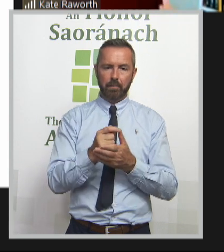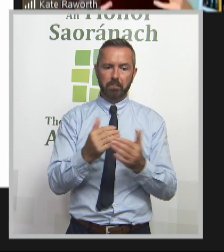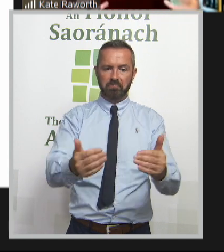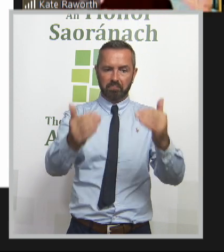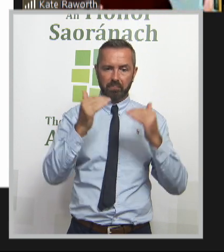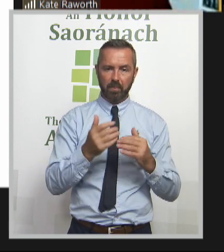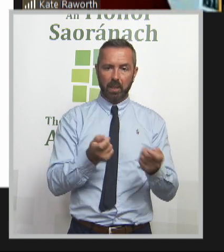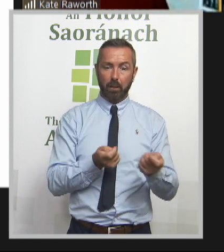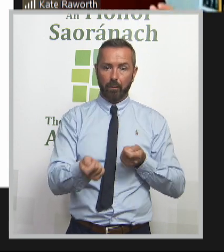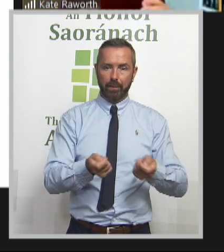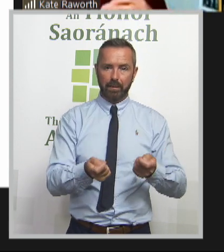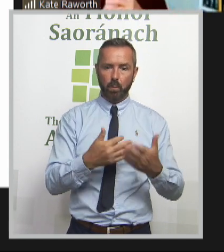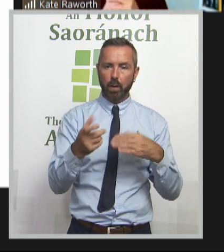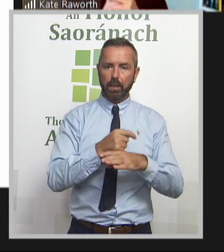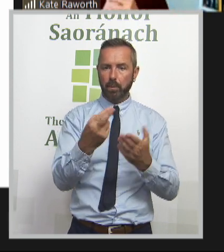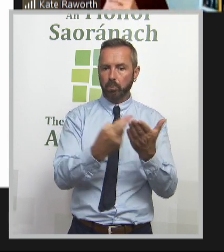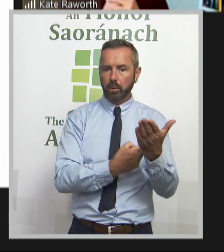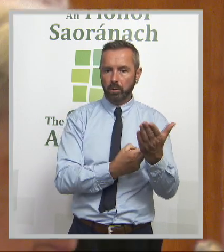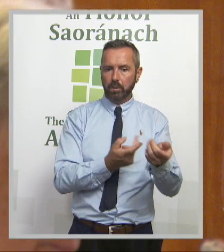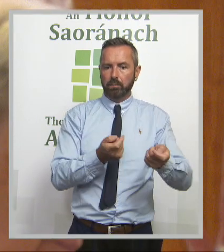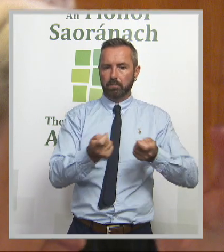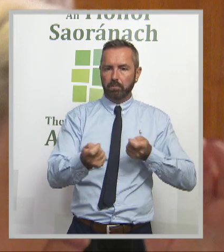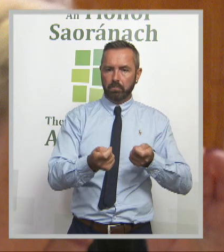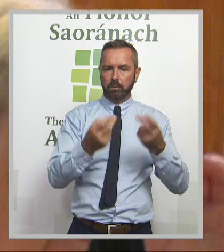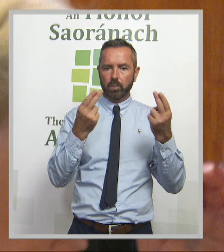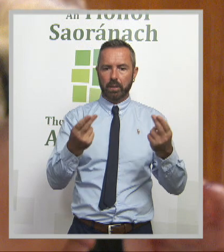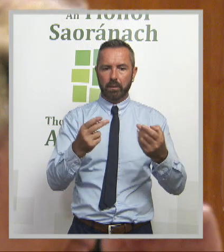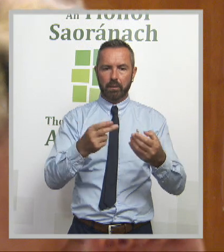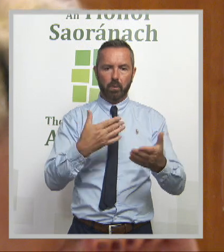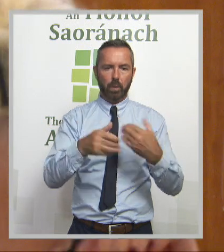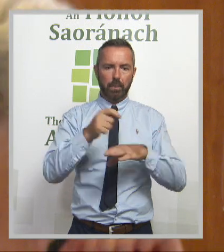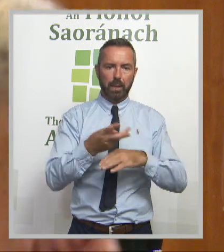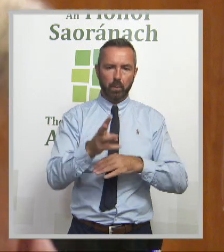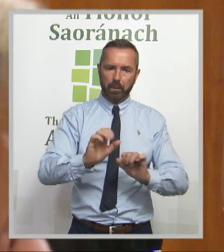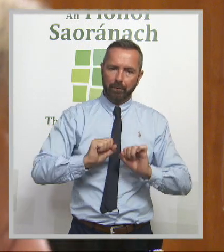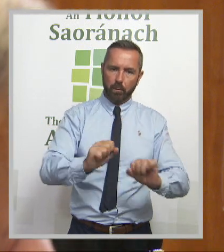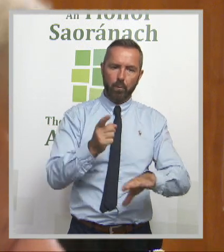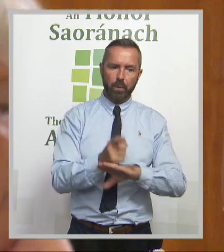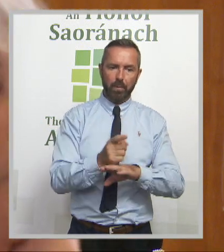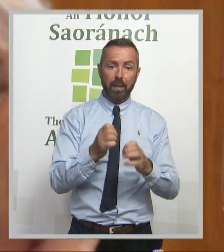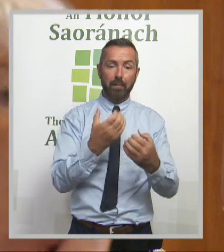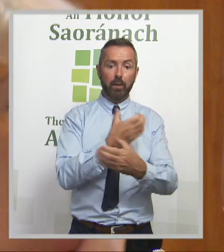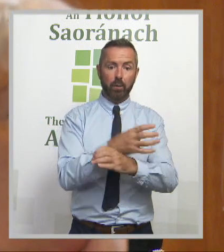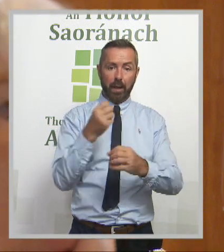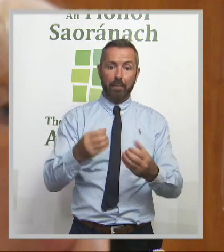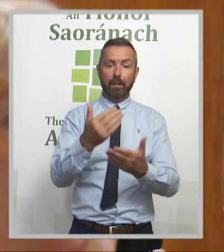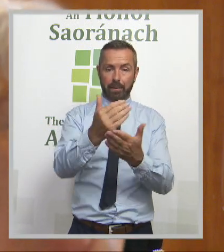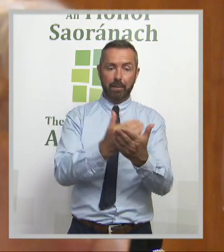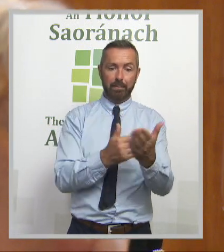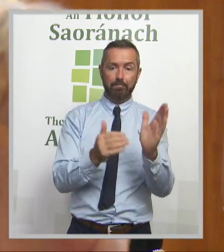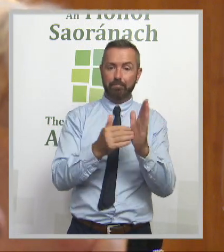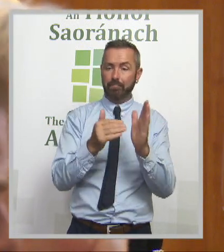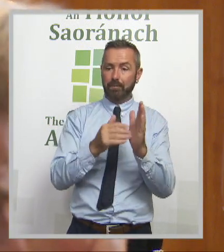So what kind of regulations are needed? How can they best be enforced and monitored? Every country has lists of regulations, and yet why aren't they